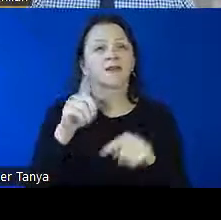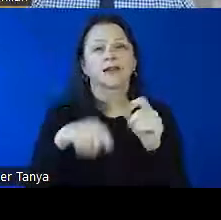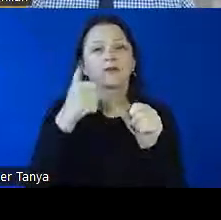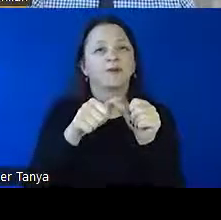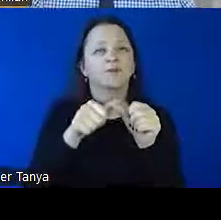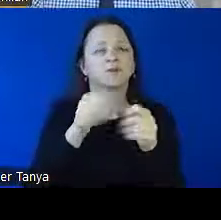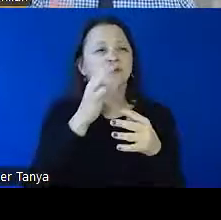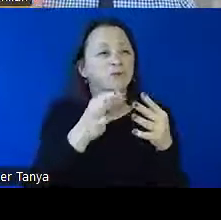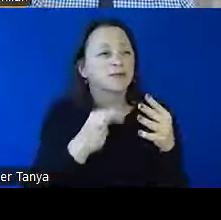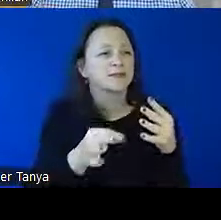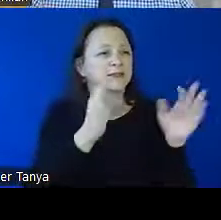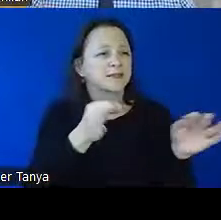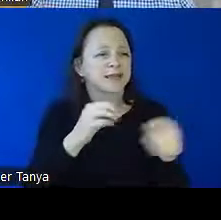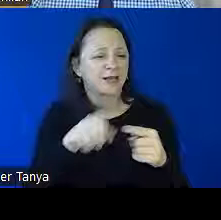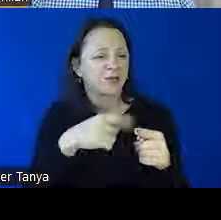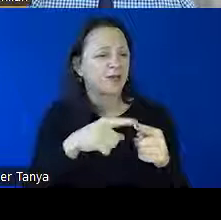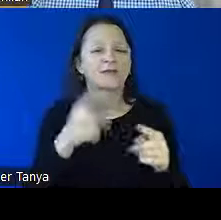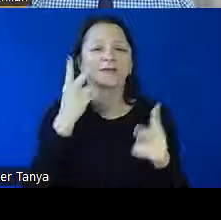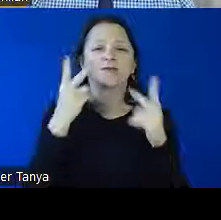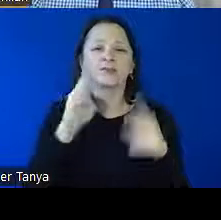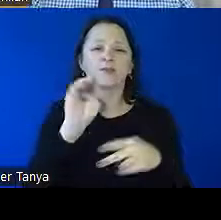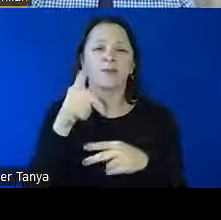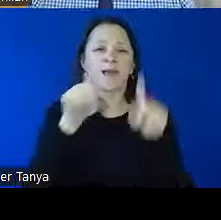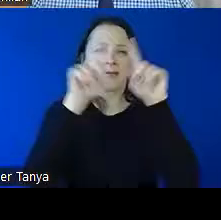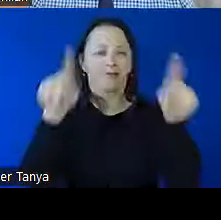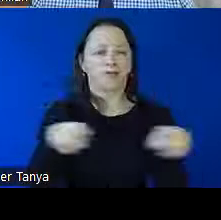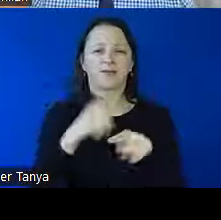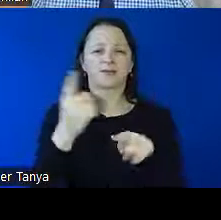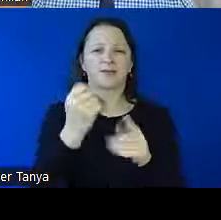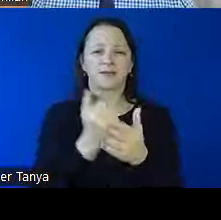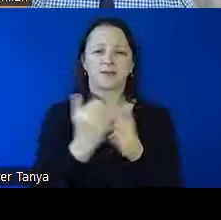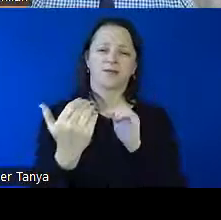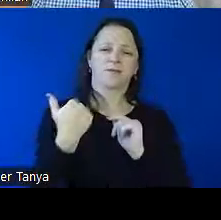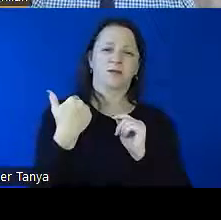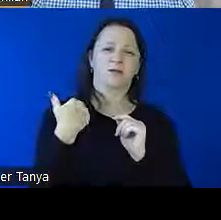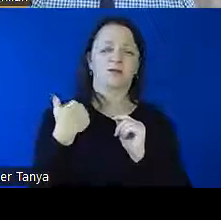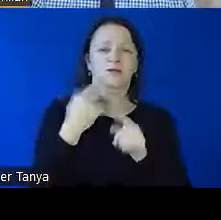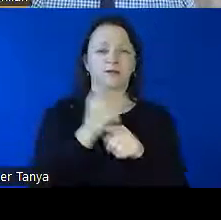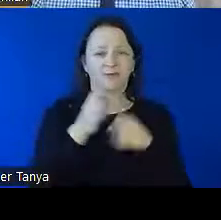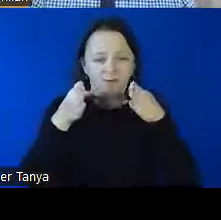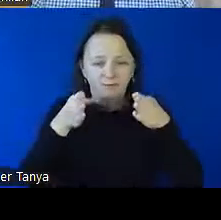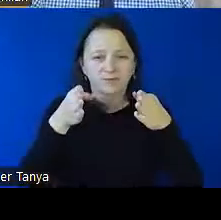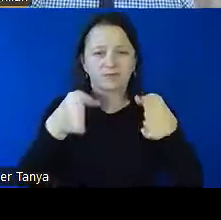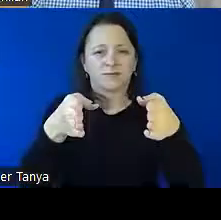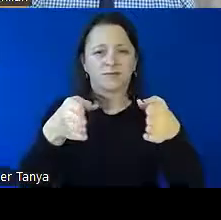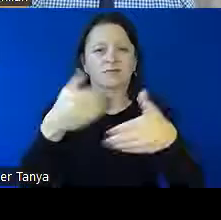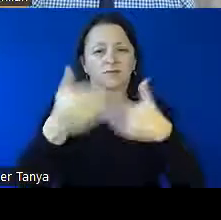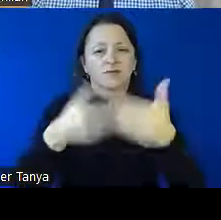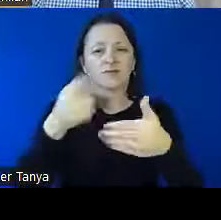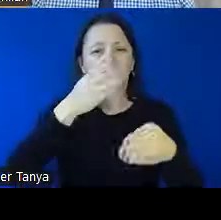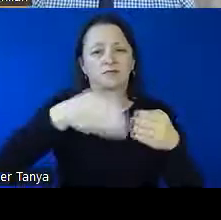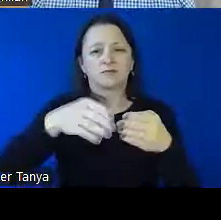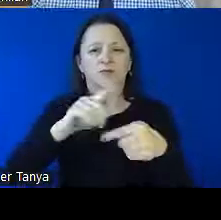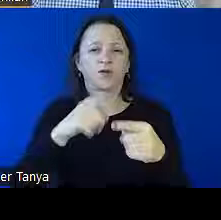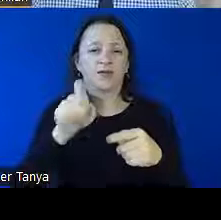and when, maybe they need a visual roadmap of some sort to kind of keep them on track for getting it all done when